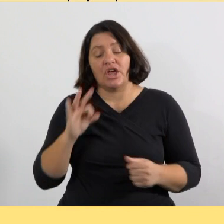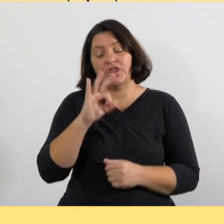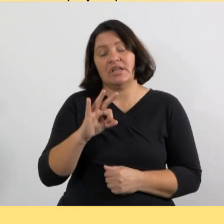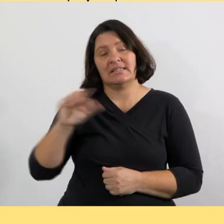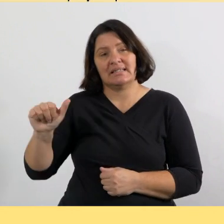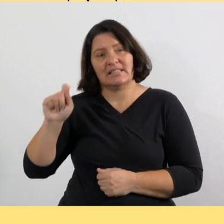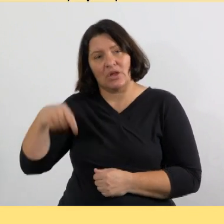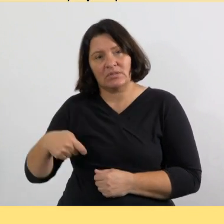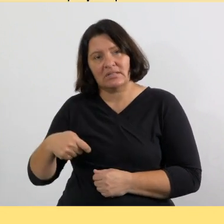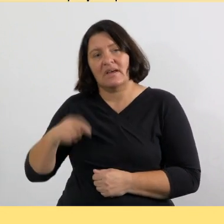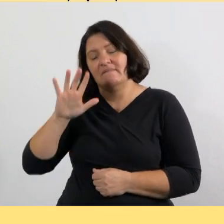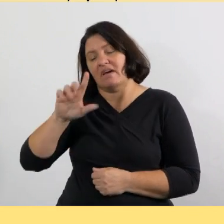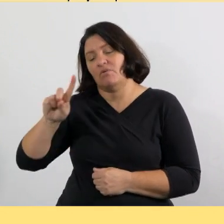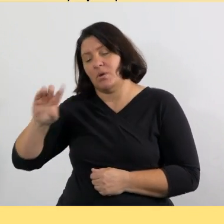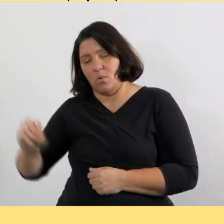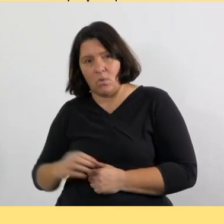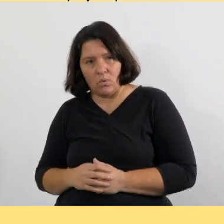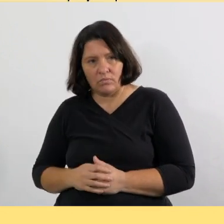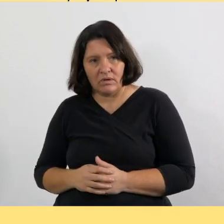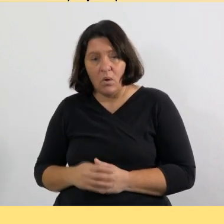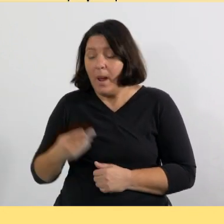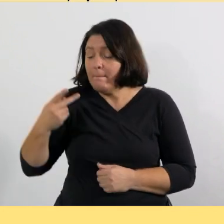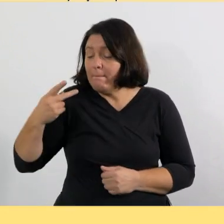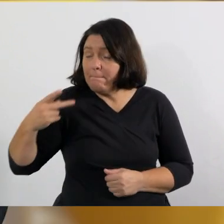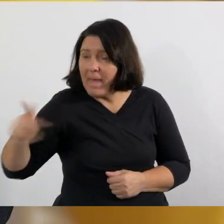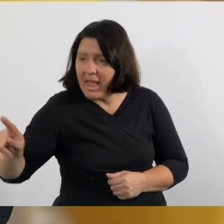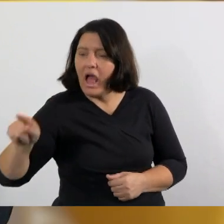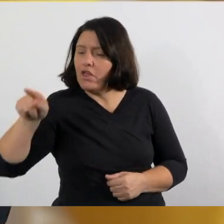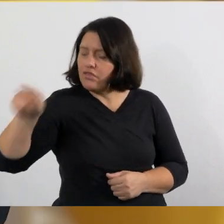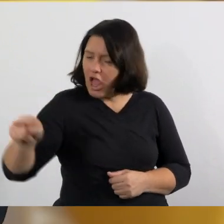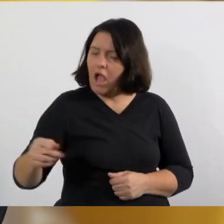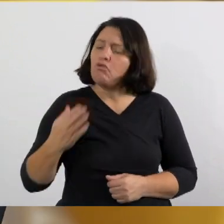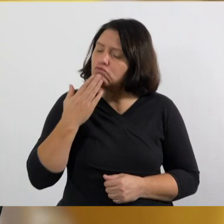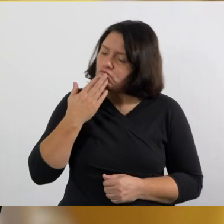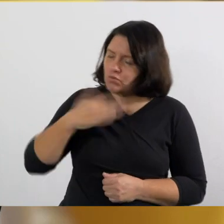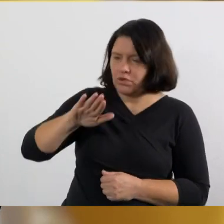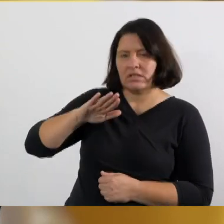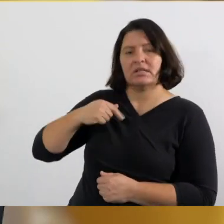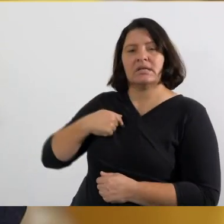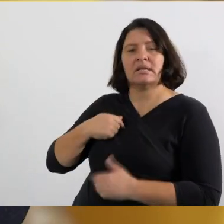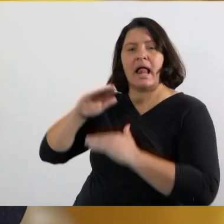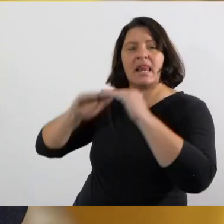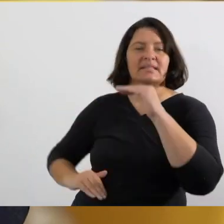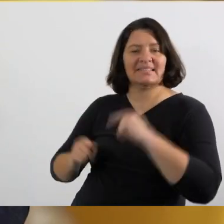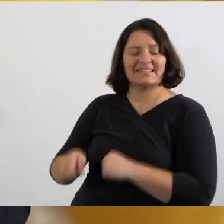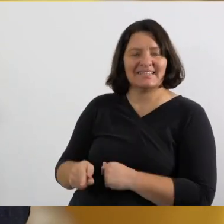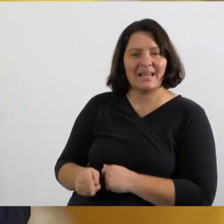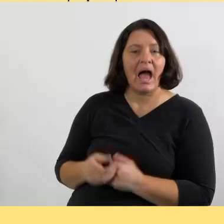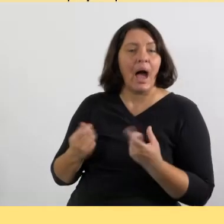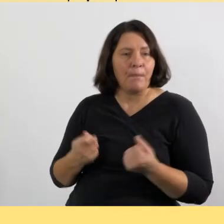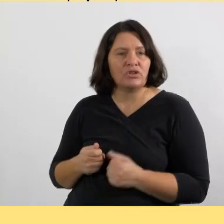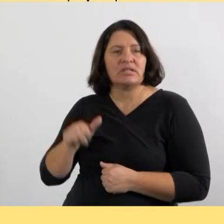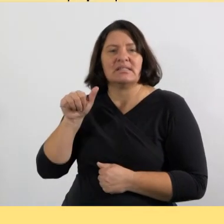is 36,510. When we made these payments, our creditors gave us discounts, and the discount